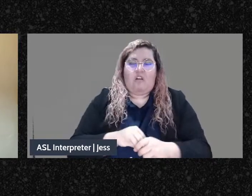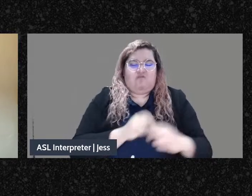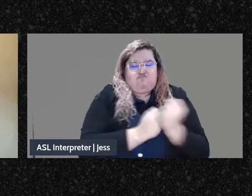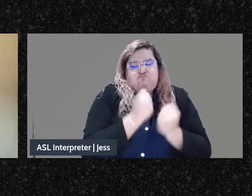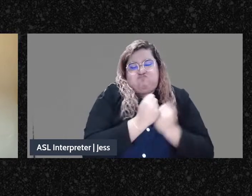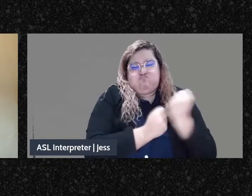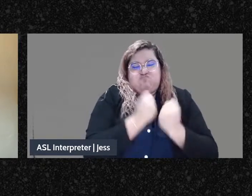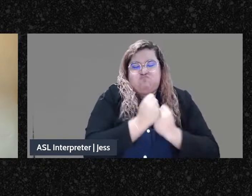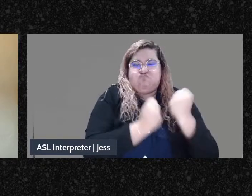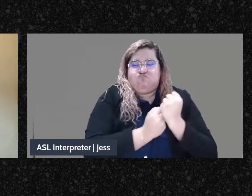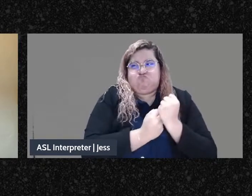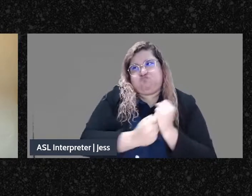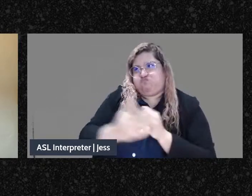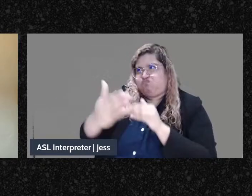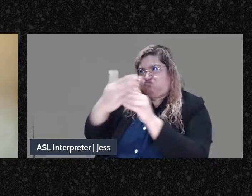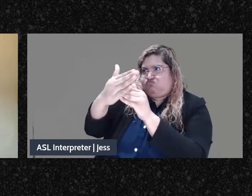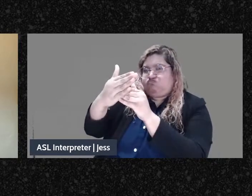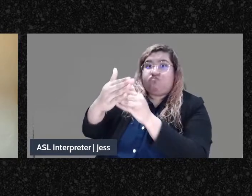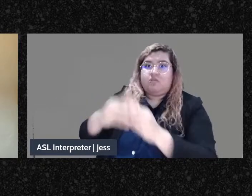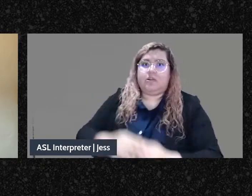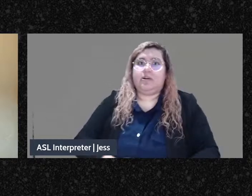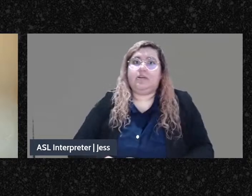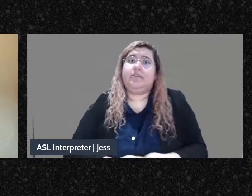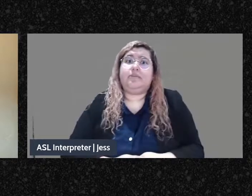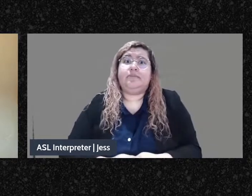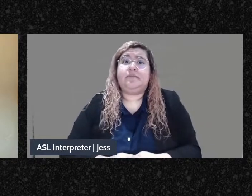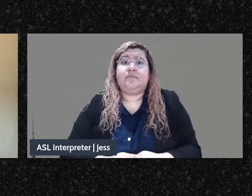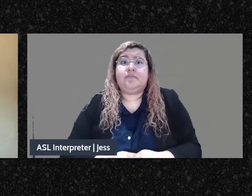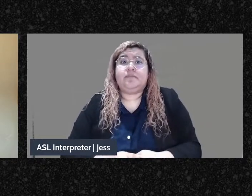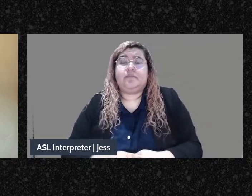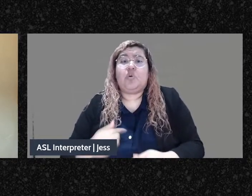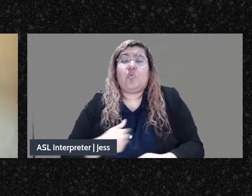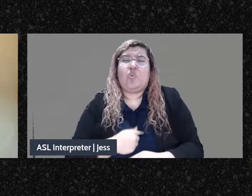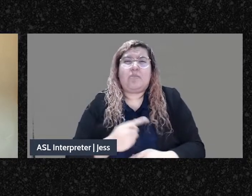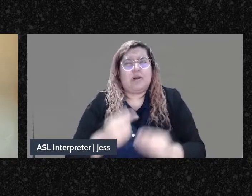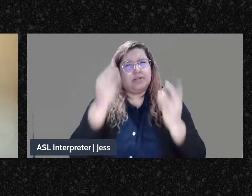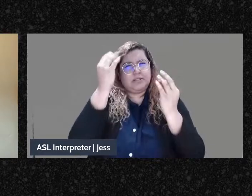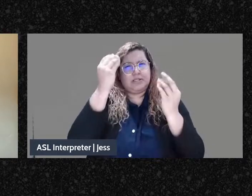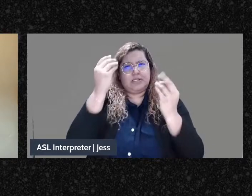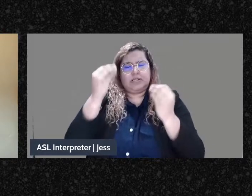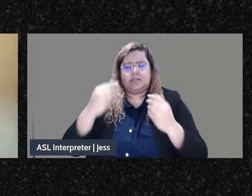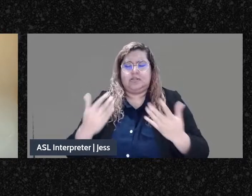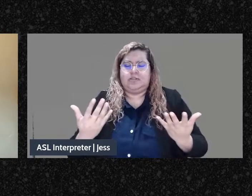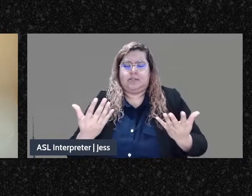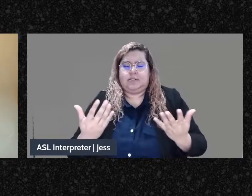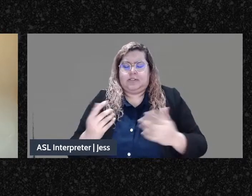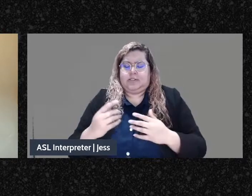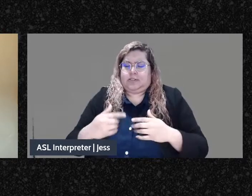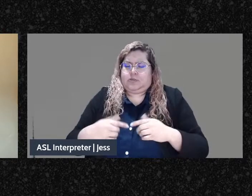conversation is to reflect on this moment and try to think broadly about where we are and where we're going.